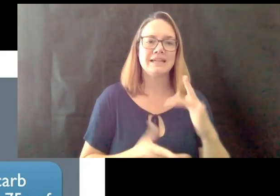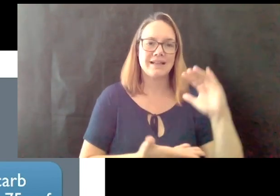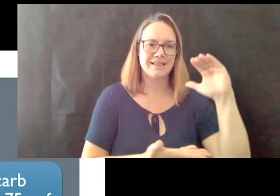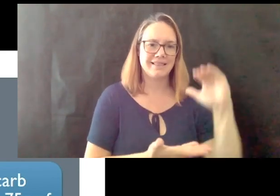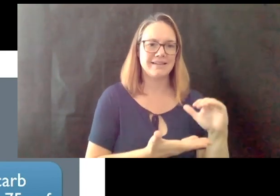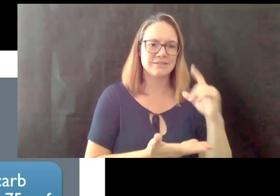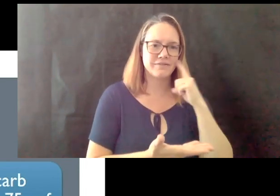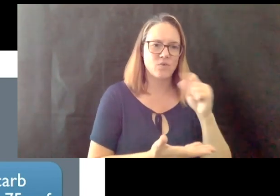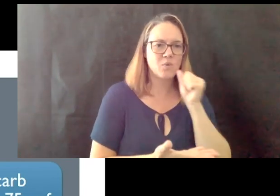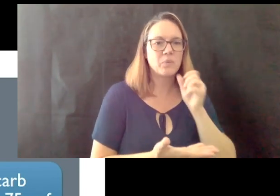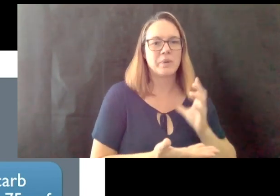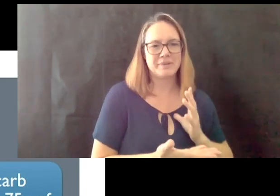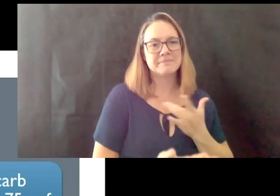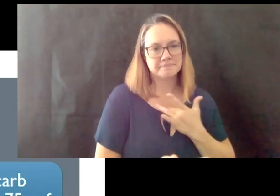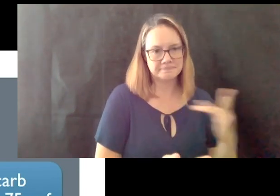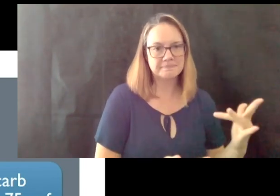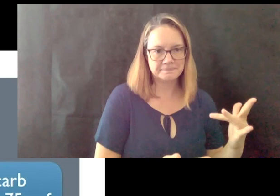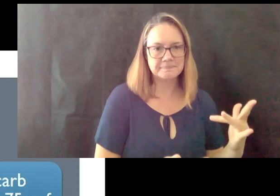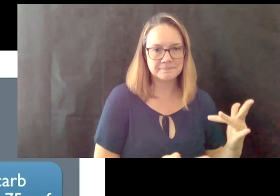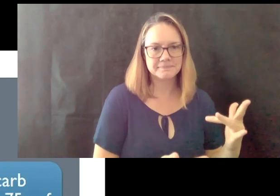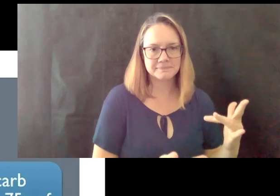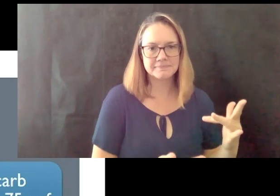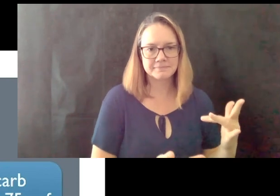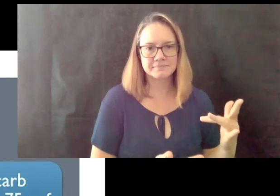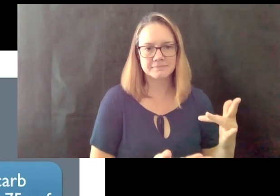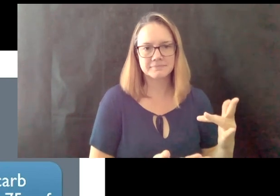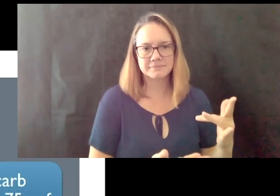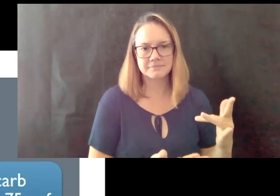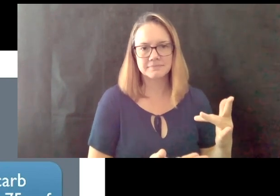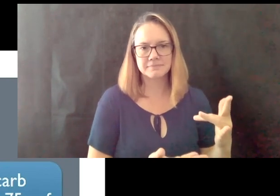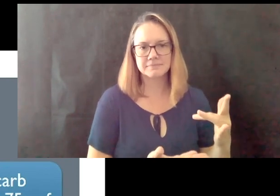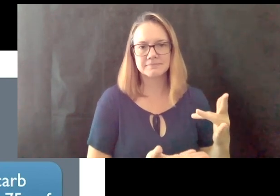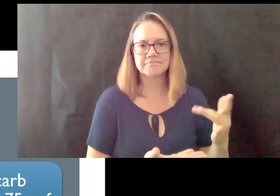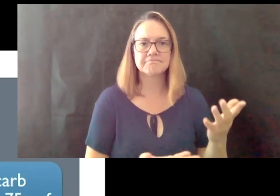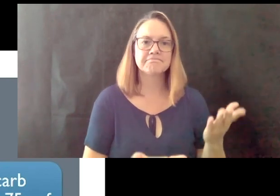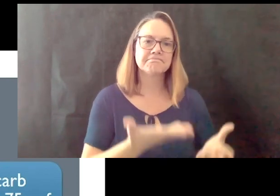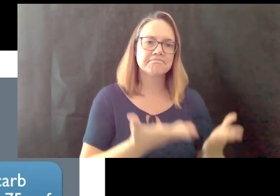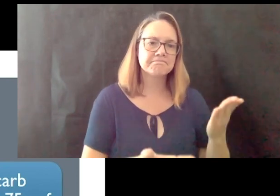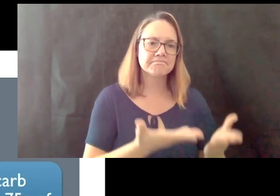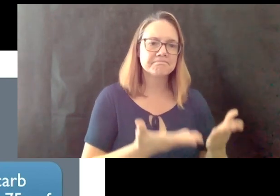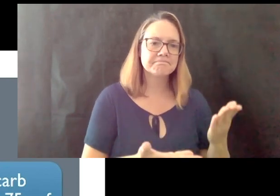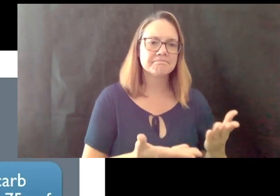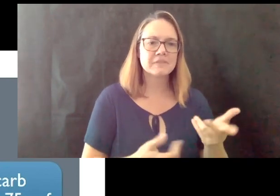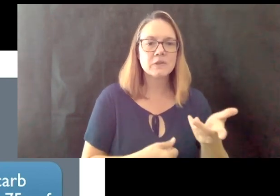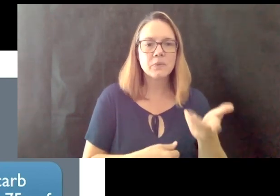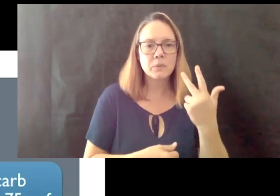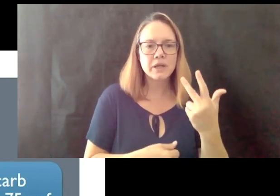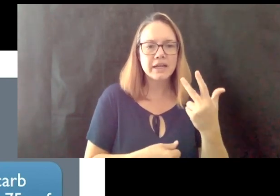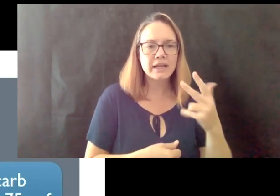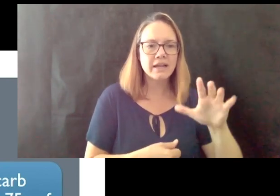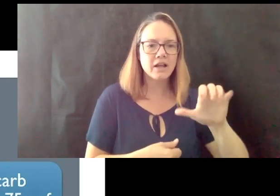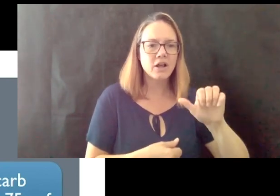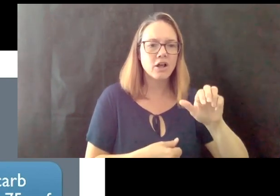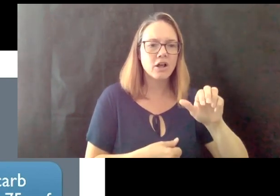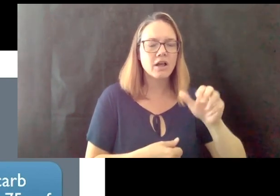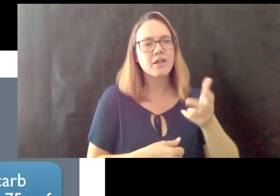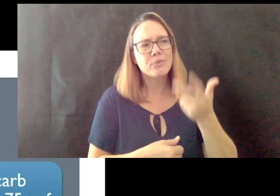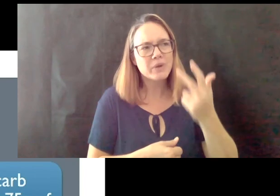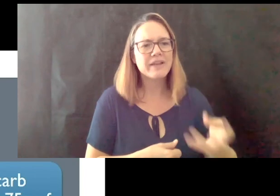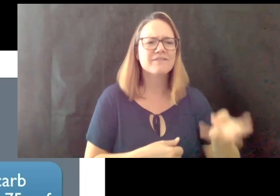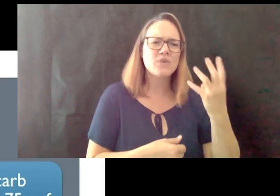recommend a smaller amount for the women, and I would say let's do